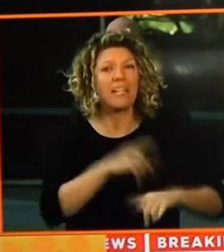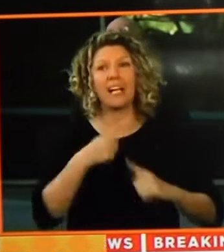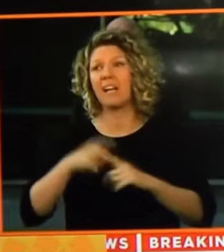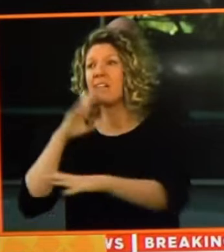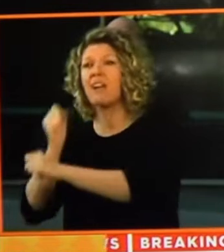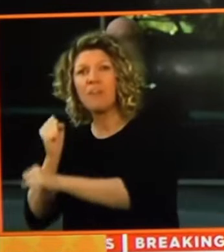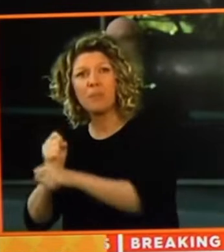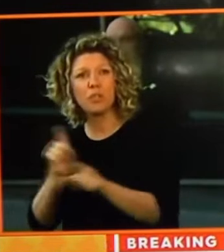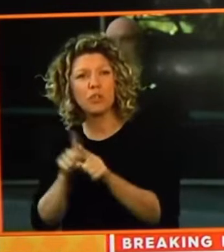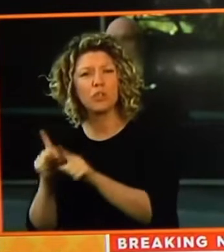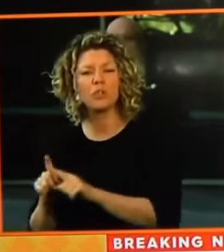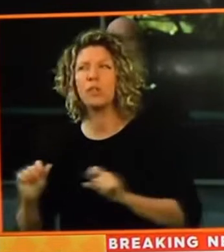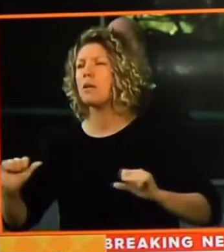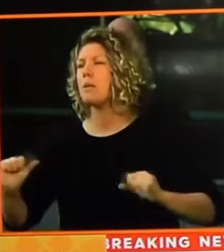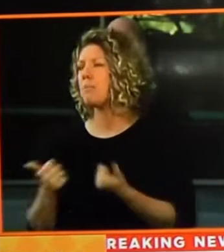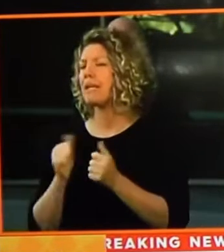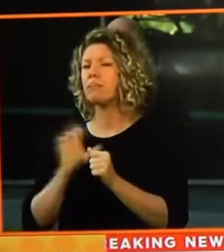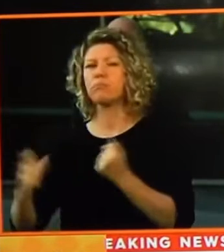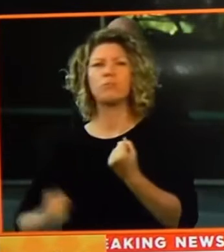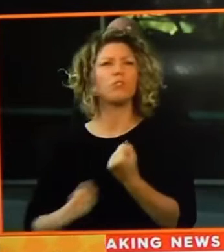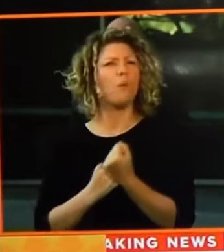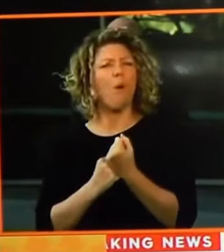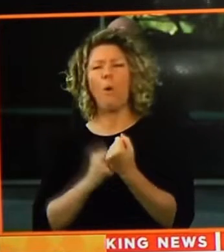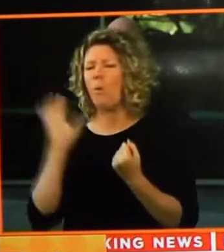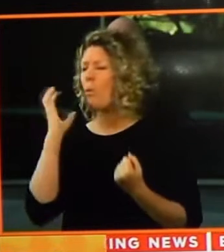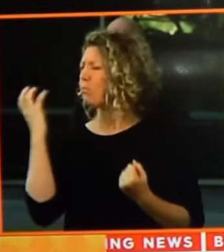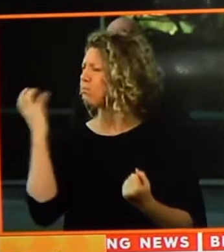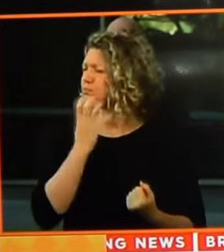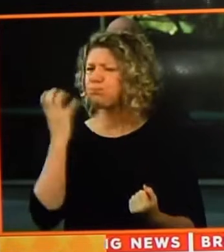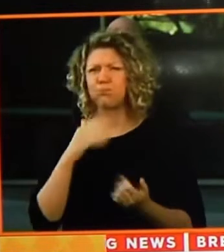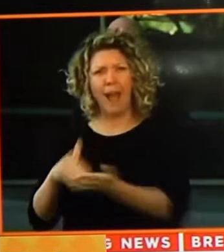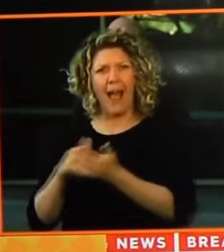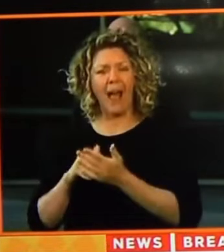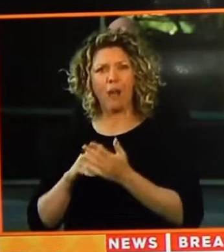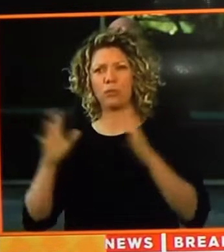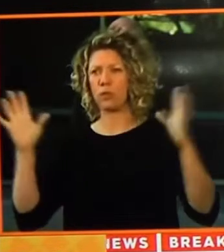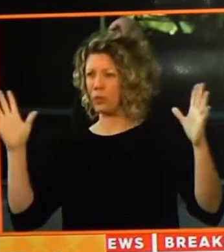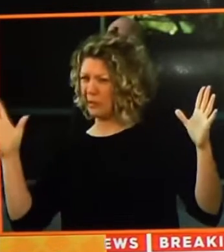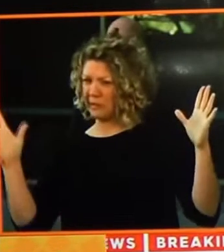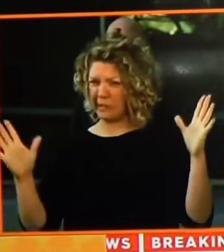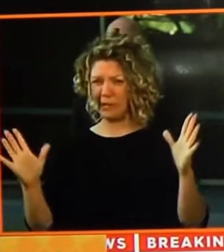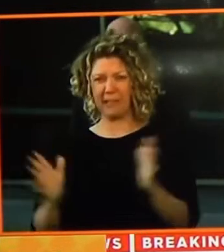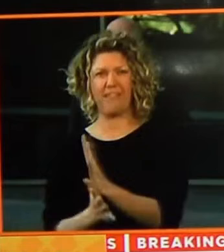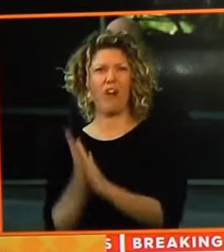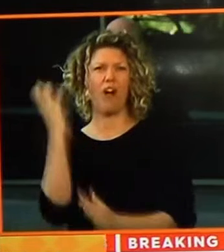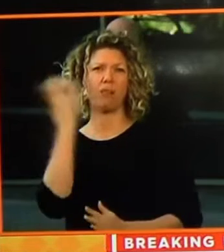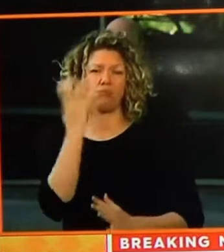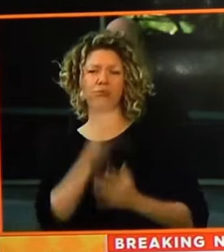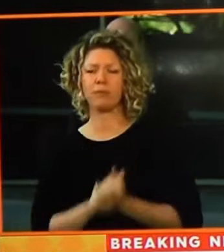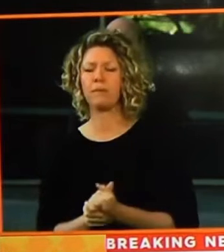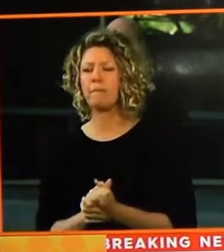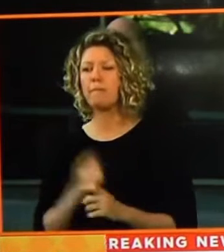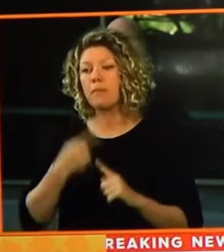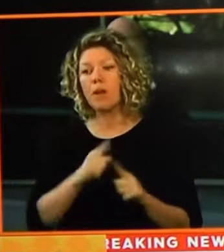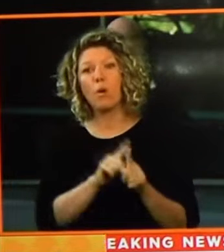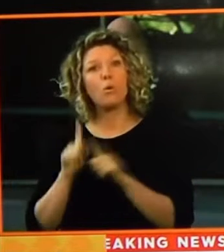better outpouring of support to lead the biggest firefighting event this state has ever seen. But we also saw an outpouring of